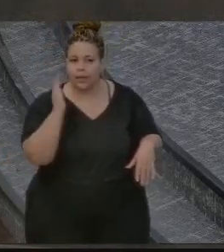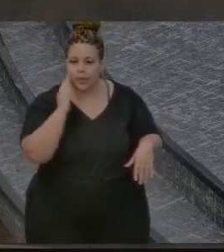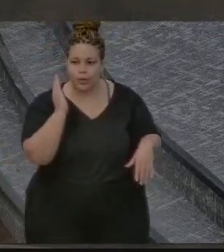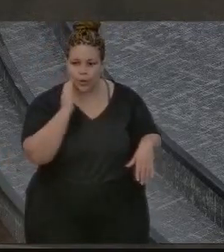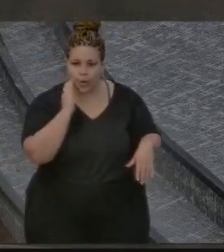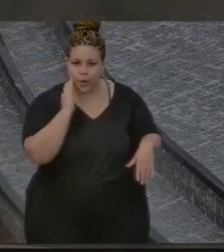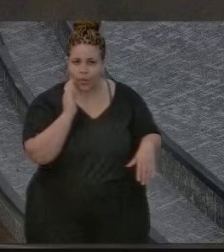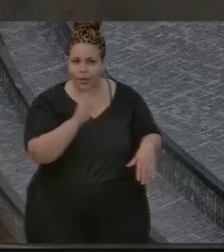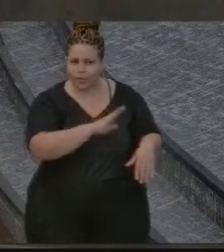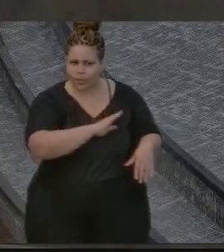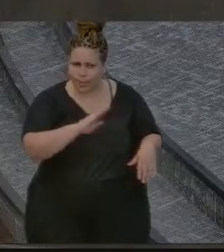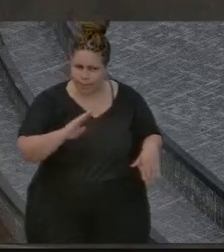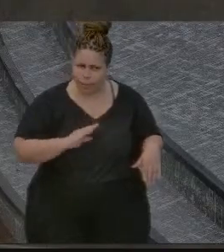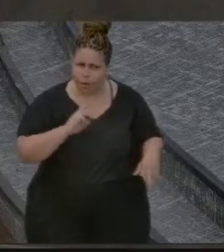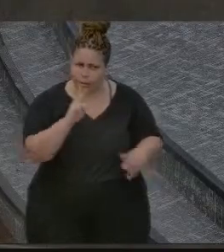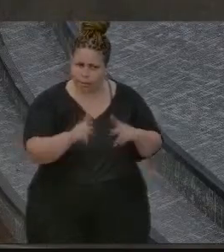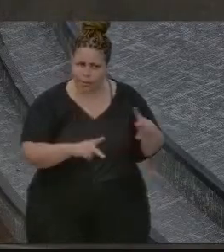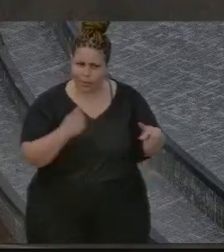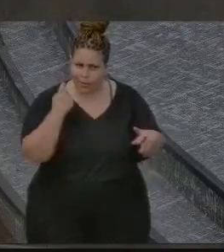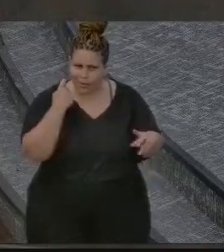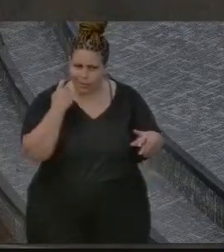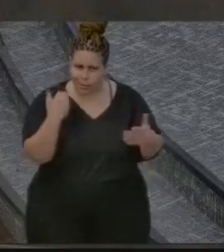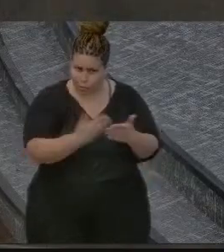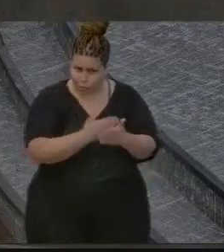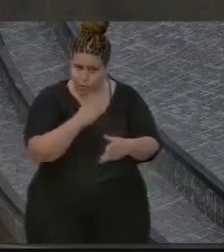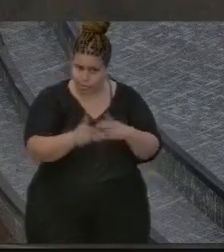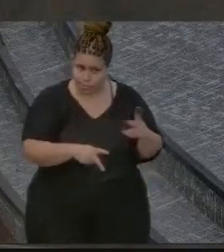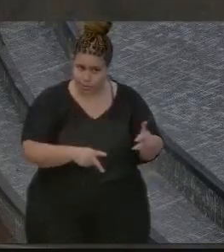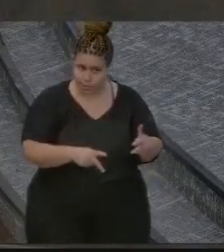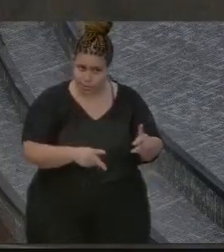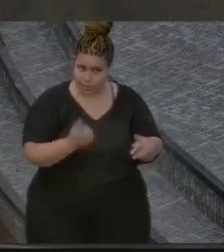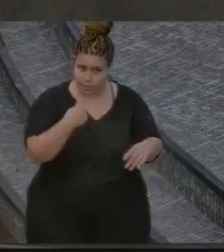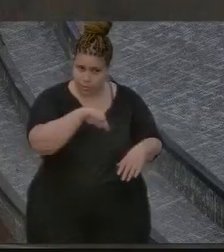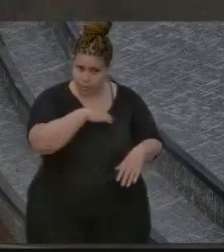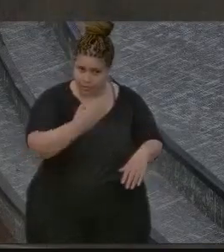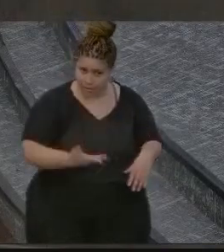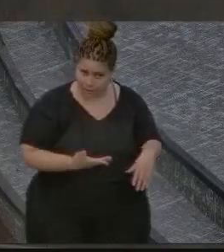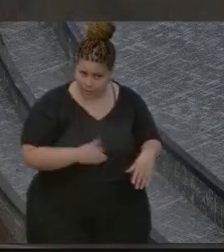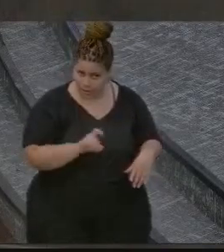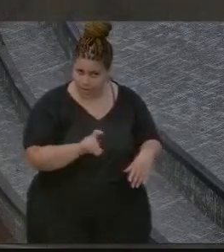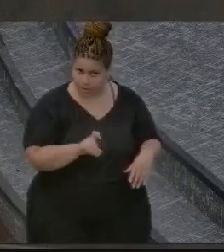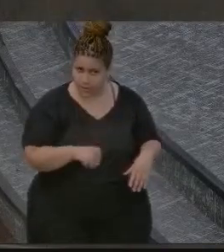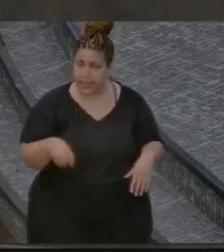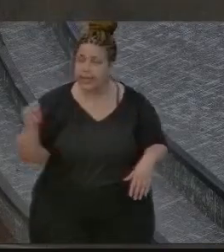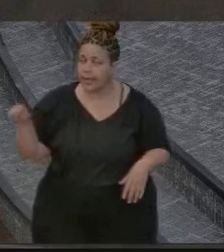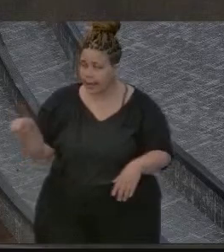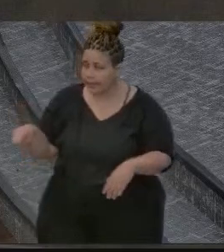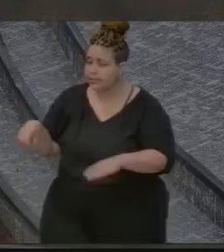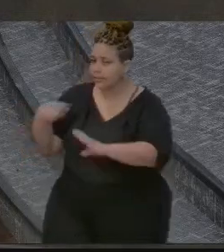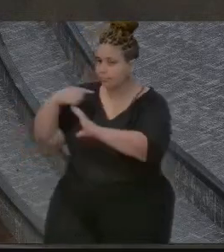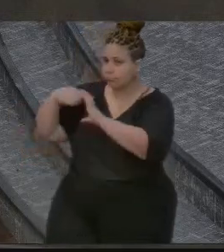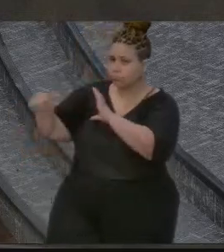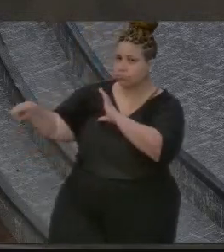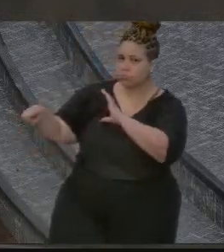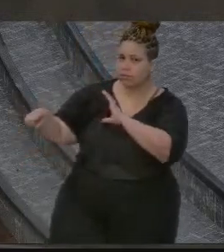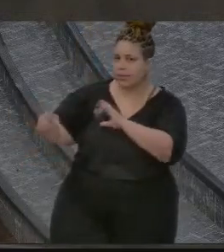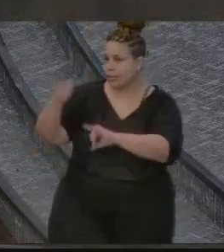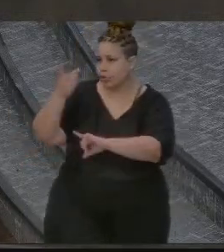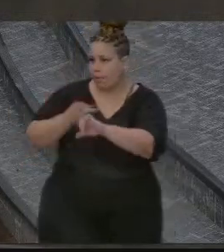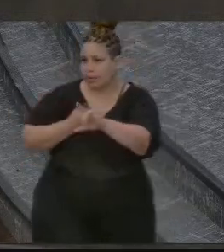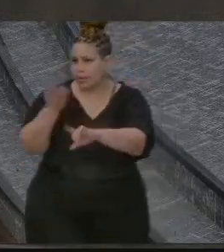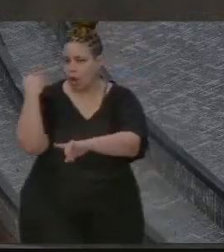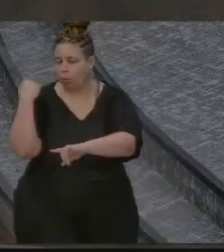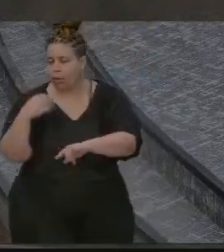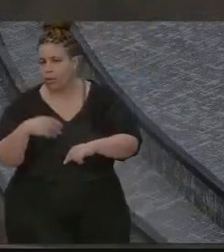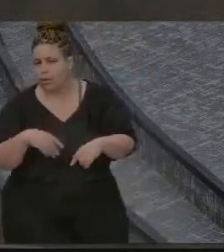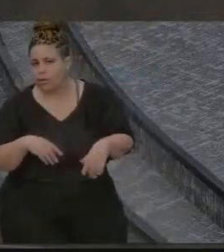to the retreat? Yes, I sent out an email maybe a month or two ago. I do know